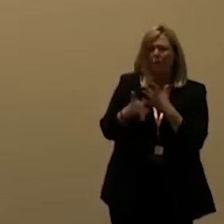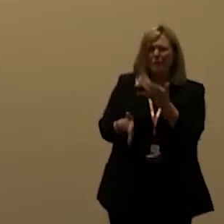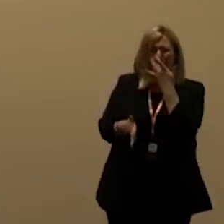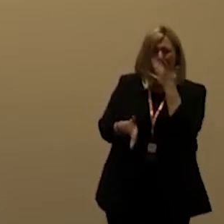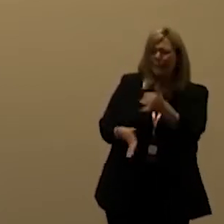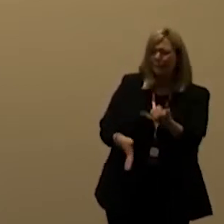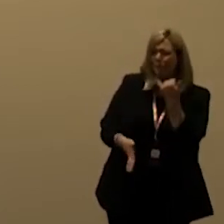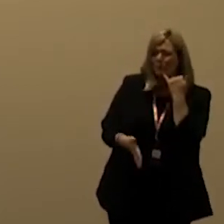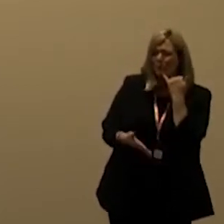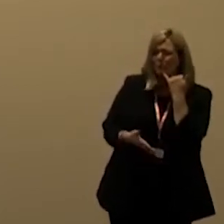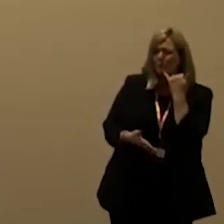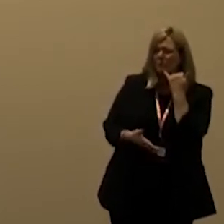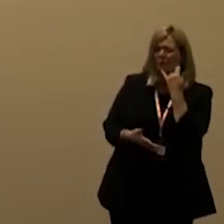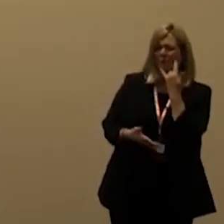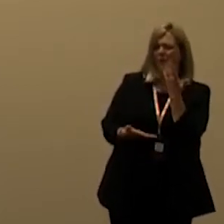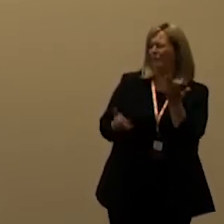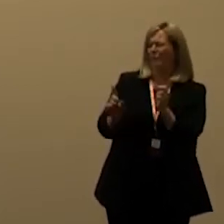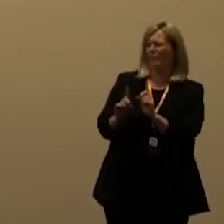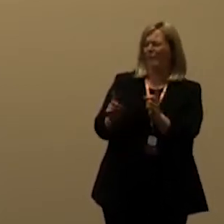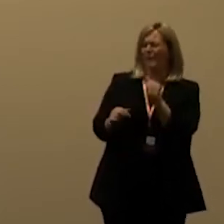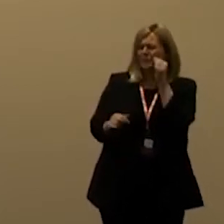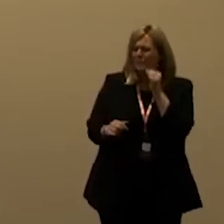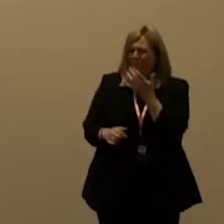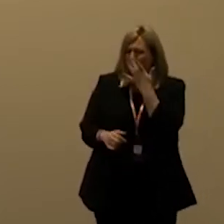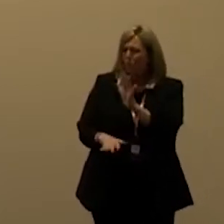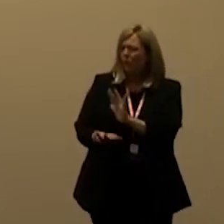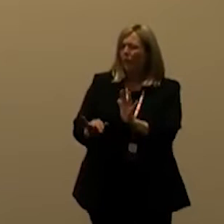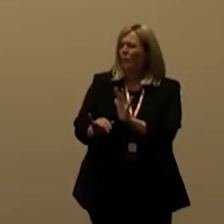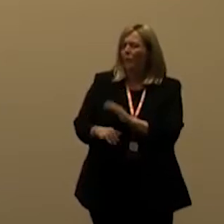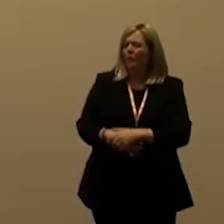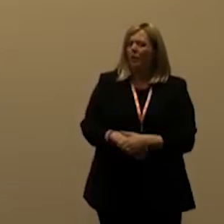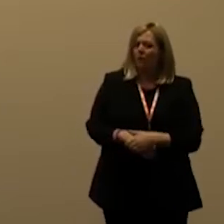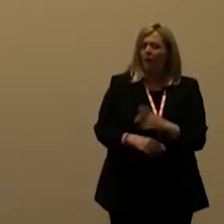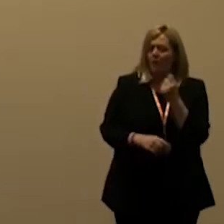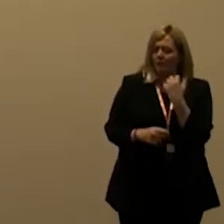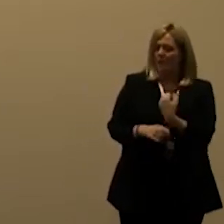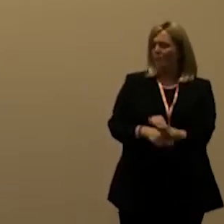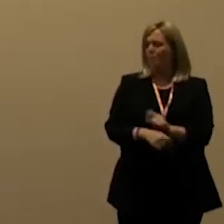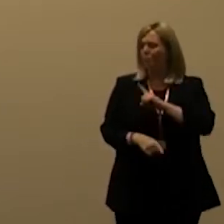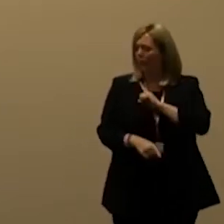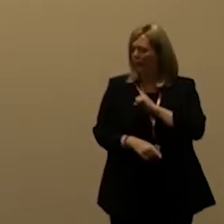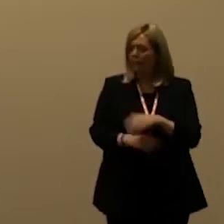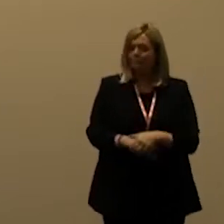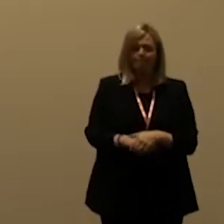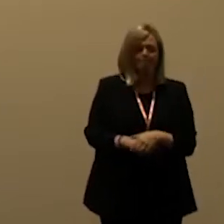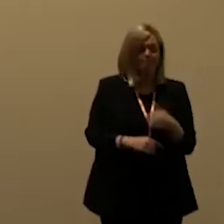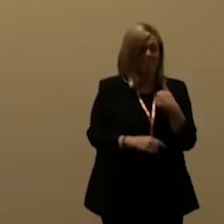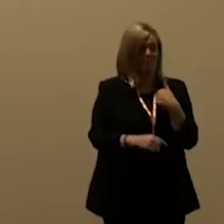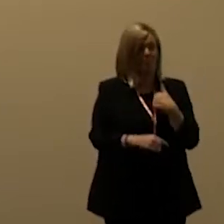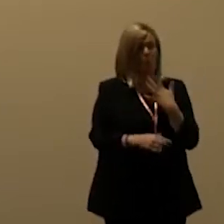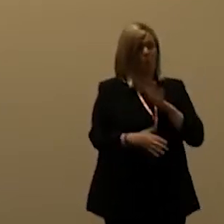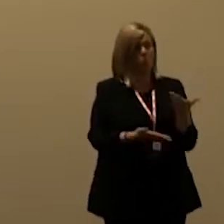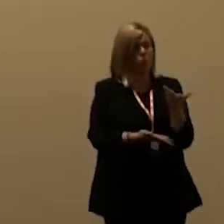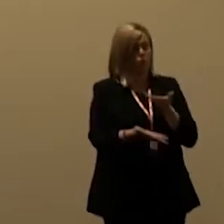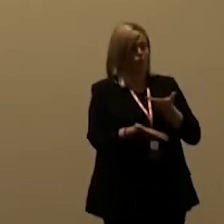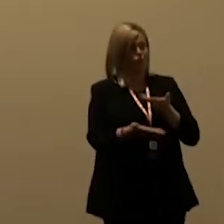actual phone calls nowadays, so I can appreciate the aversion. One of the things that I wanted to talk